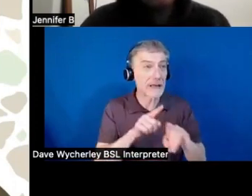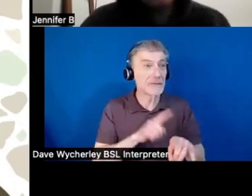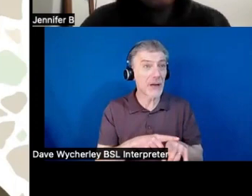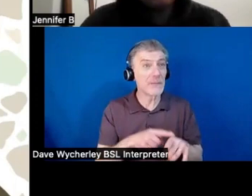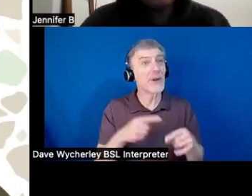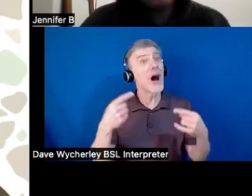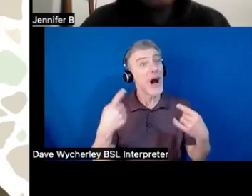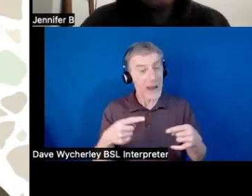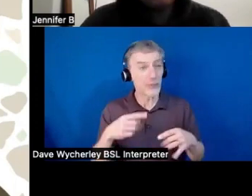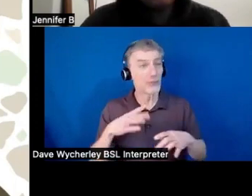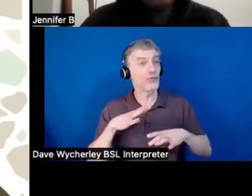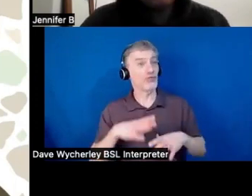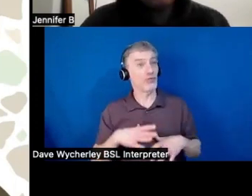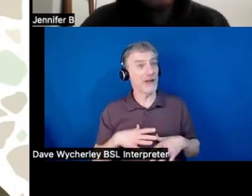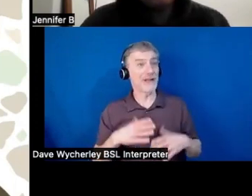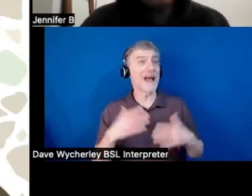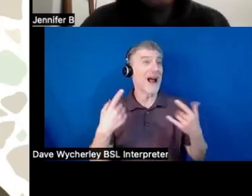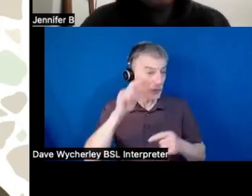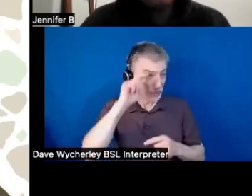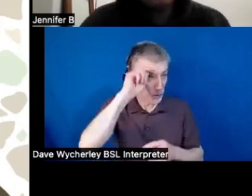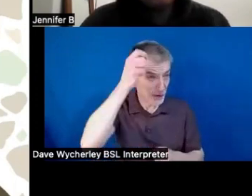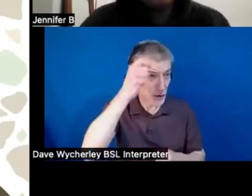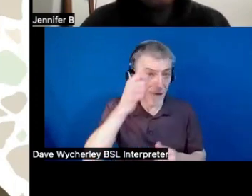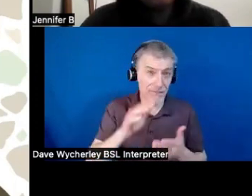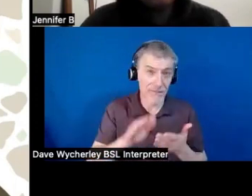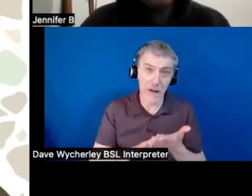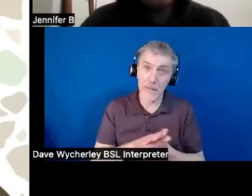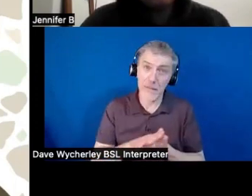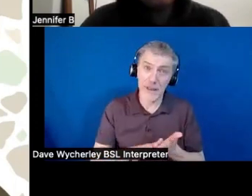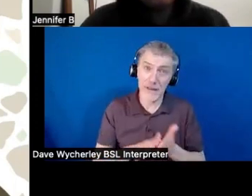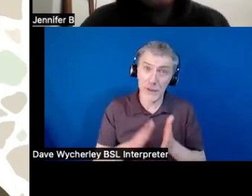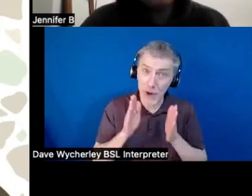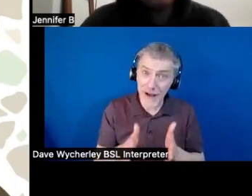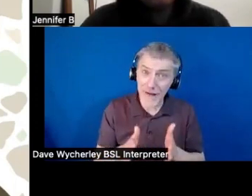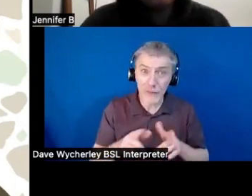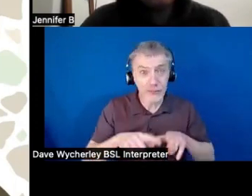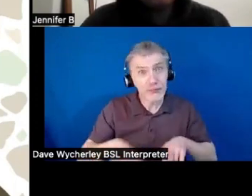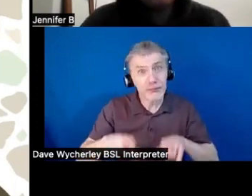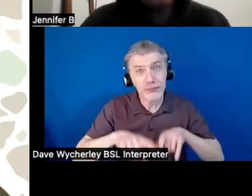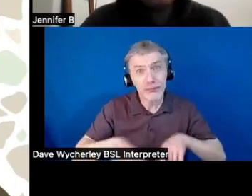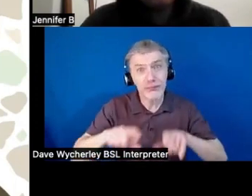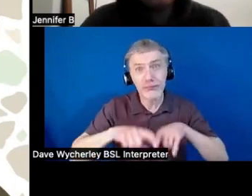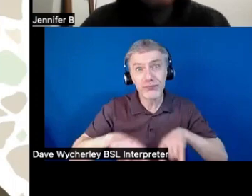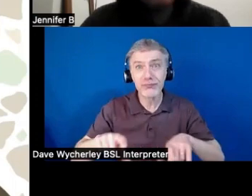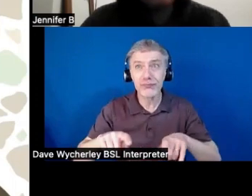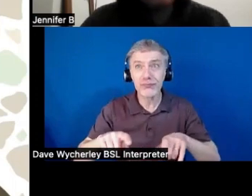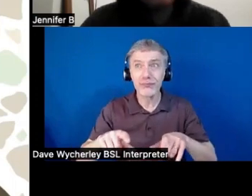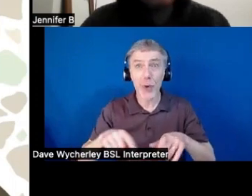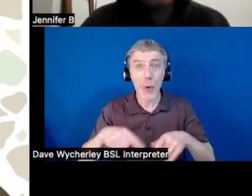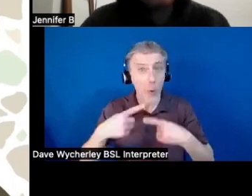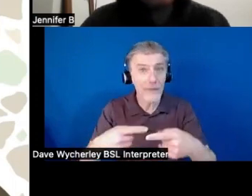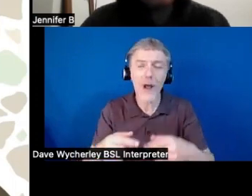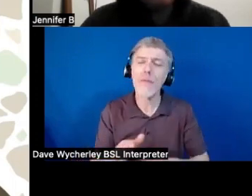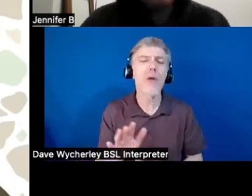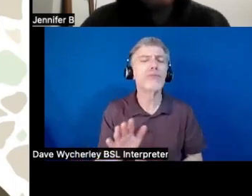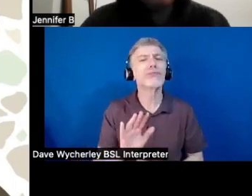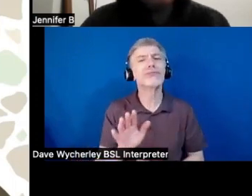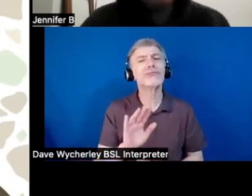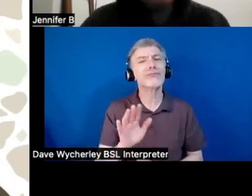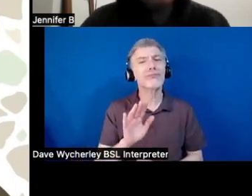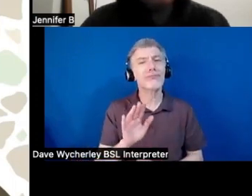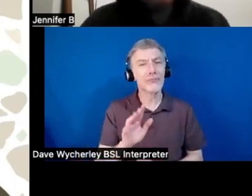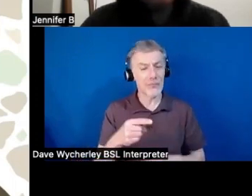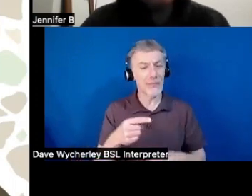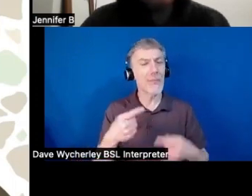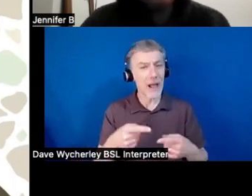anything. But to know that for me, those pauses in practice are really essential to the practice